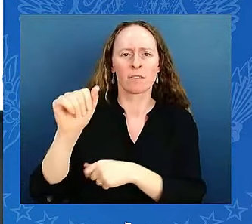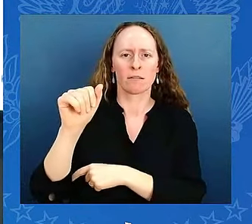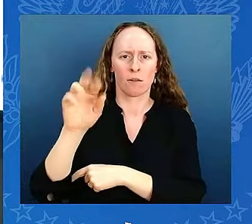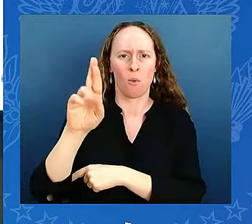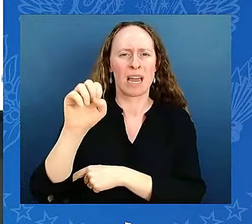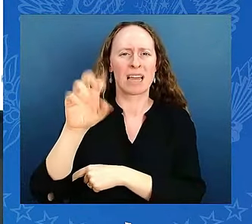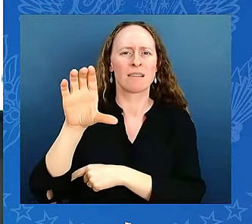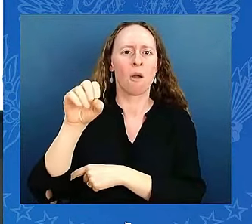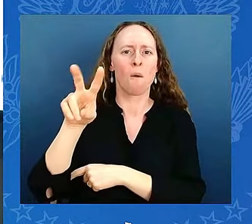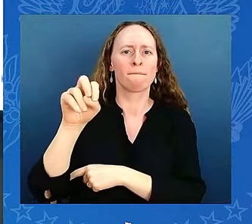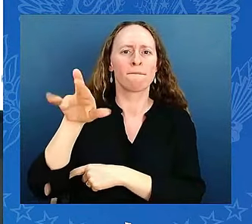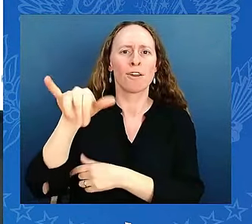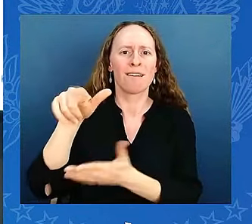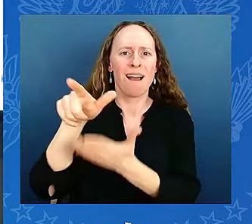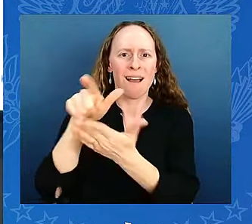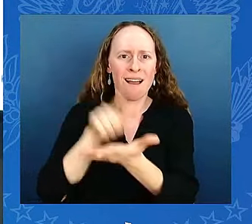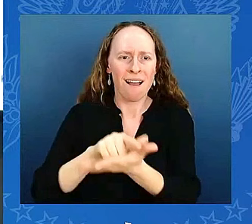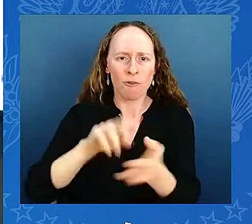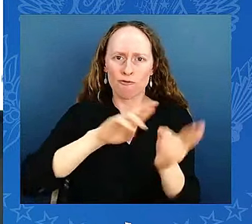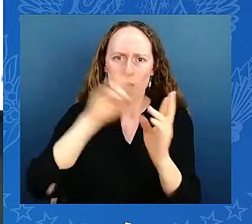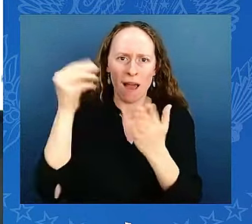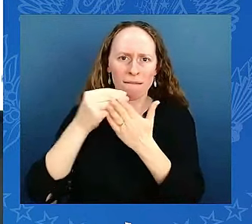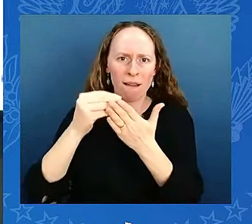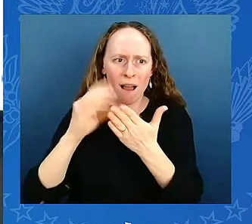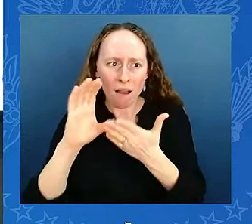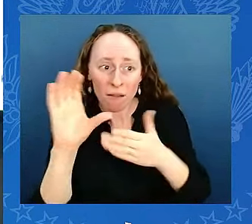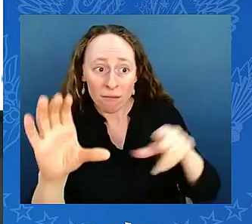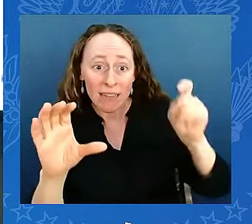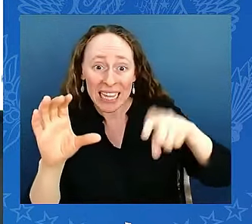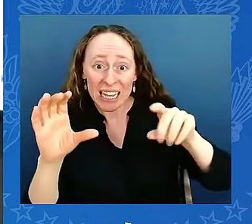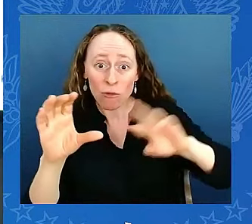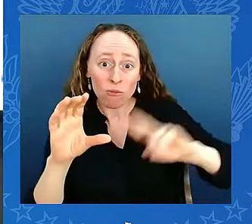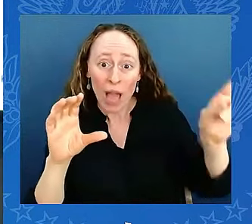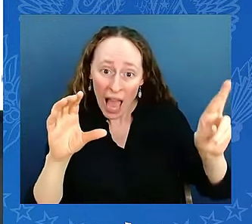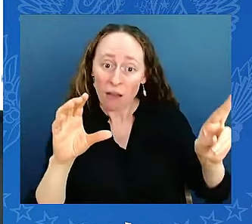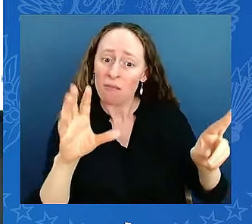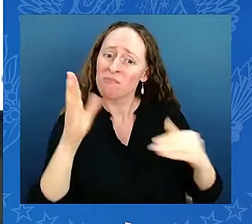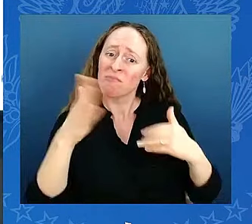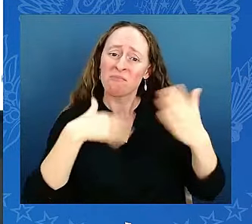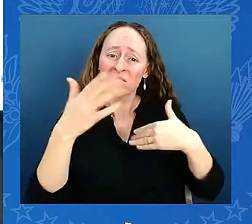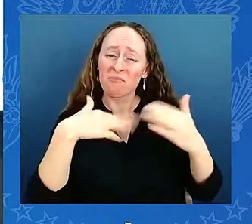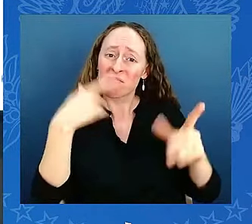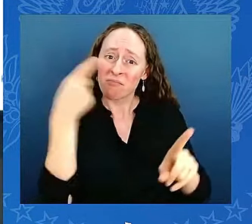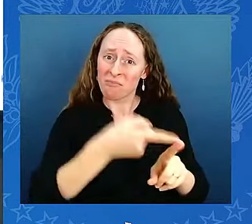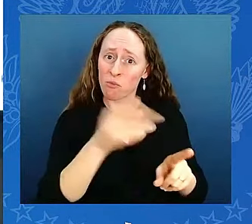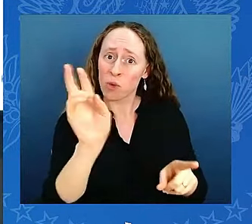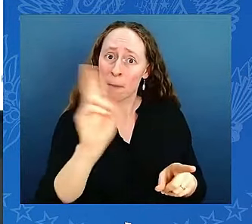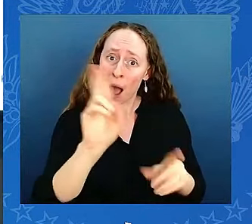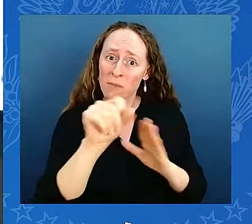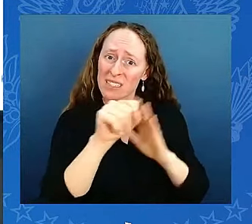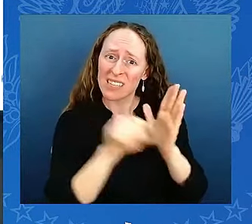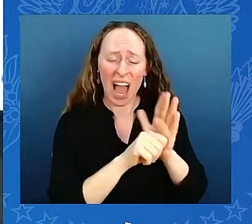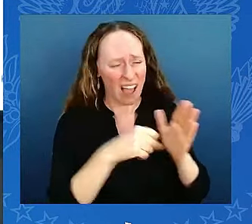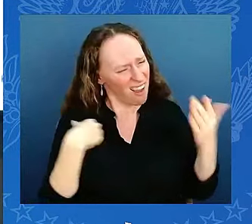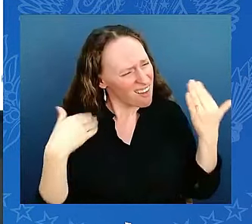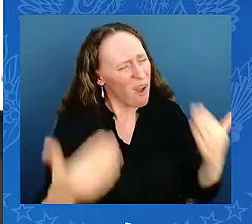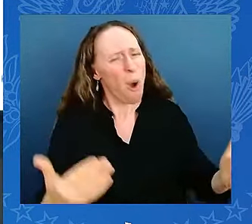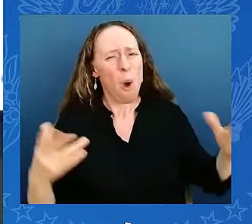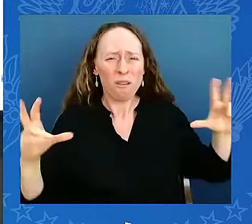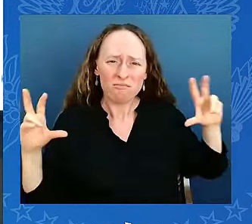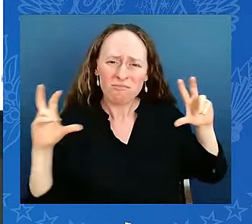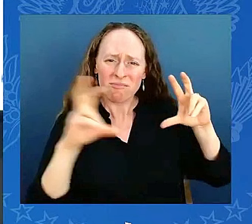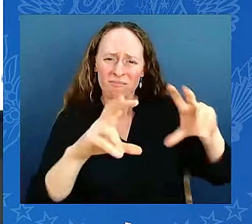the so-called red states than blue states, because the need was greater. They're larger states, they're larger territories.